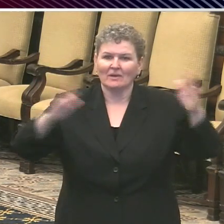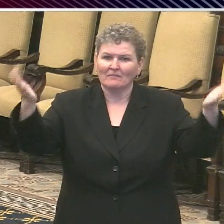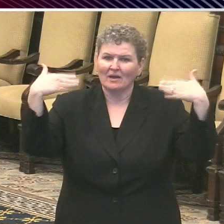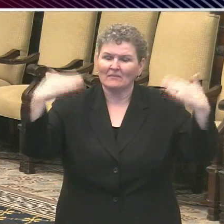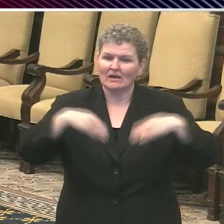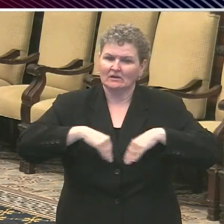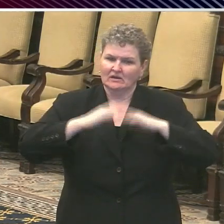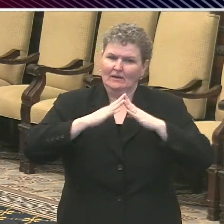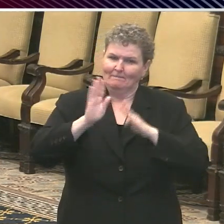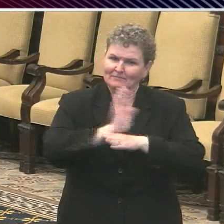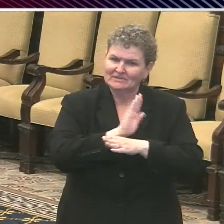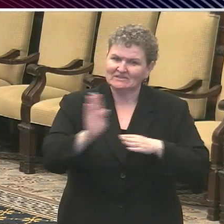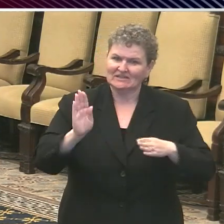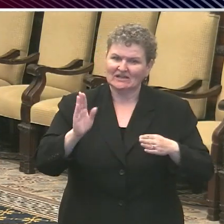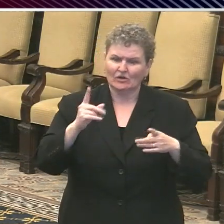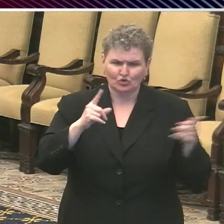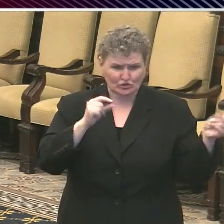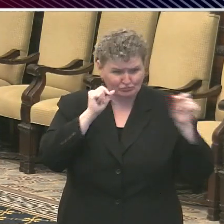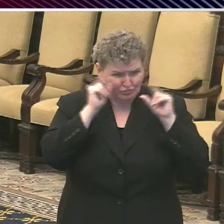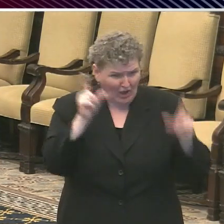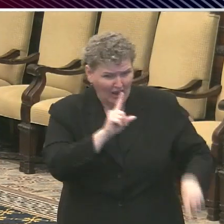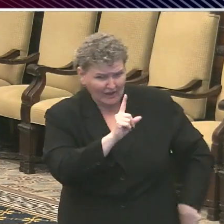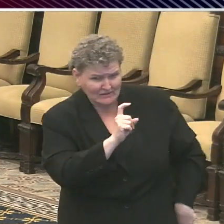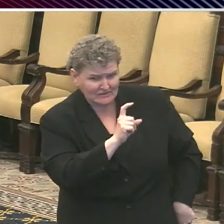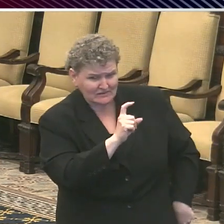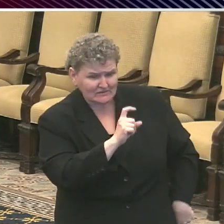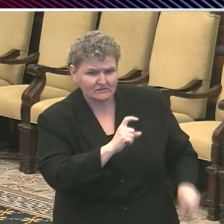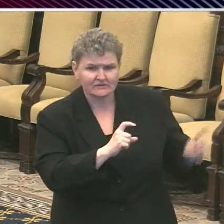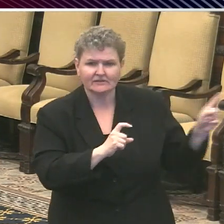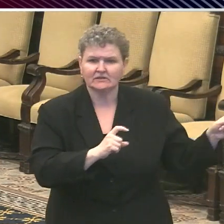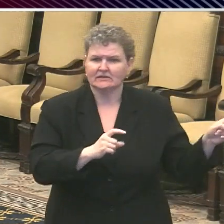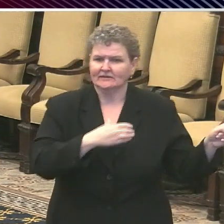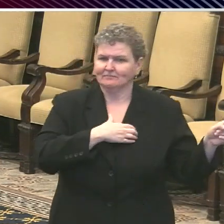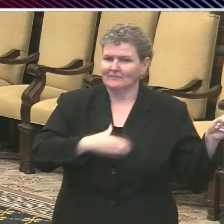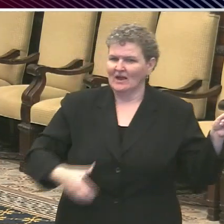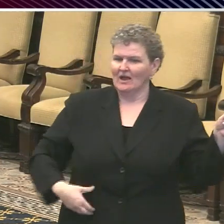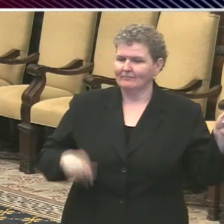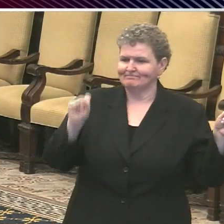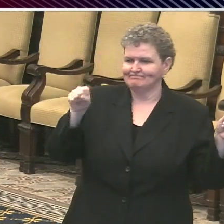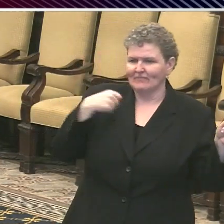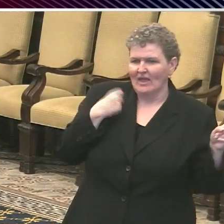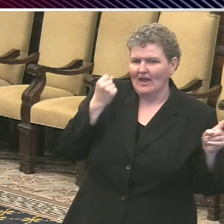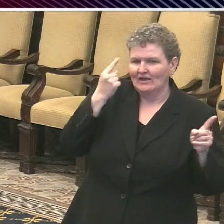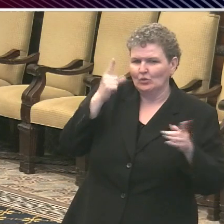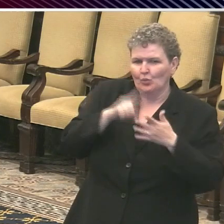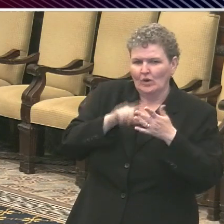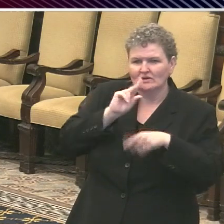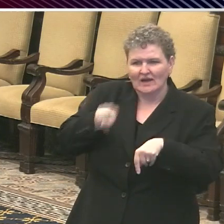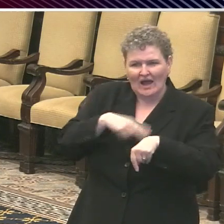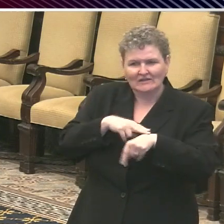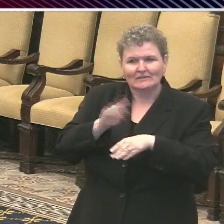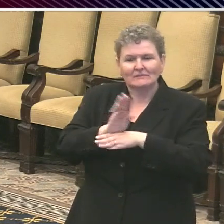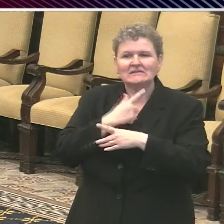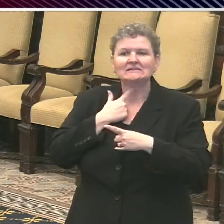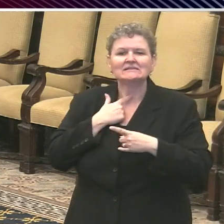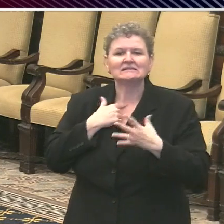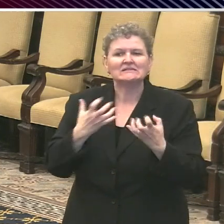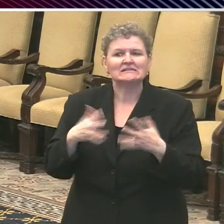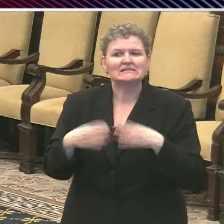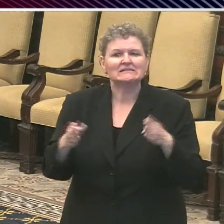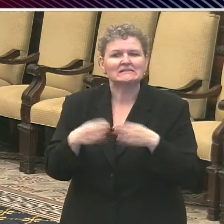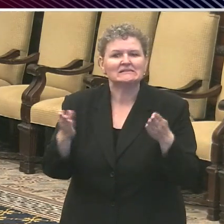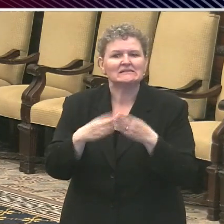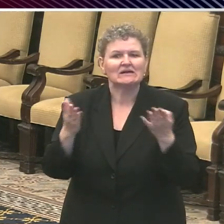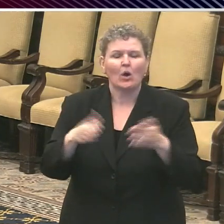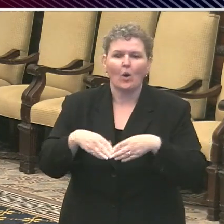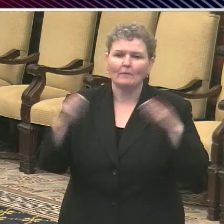work? Absolutely. I understand their desire to get back into the swing of things, get their employees back, pay their rent, pay their